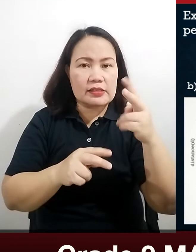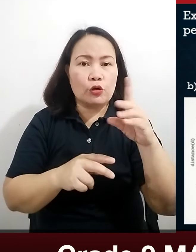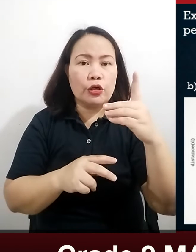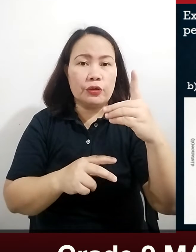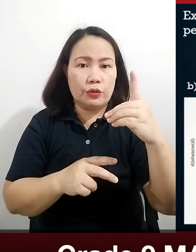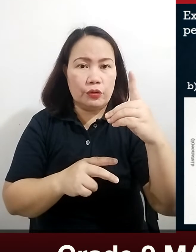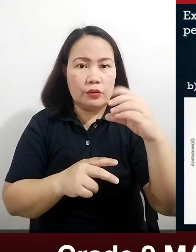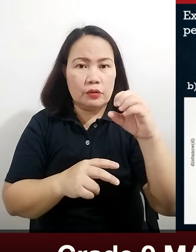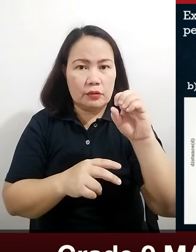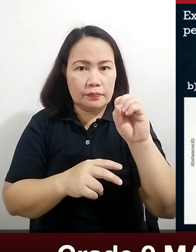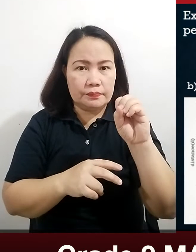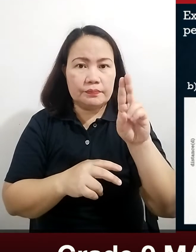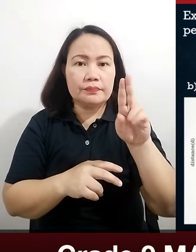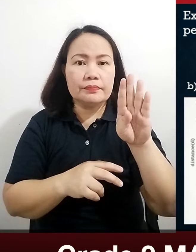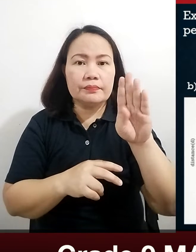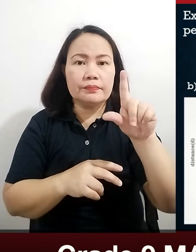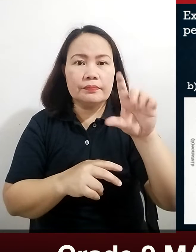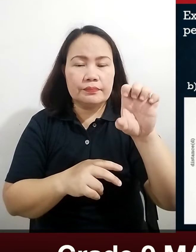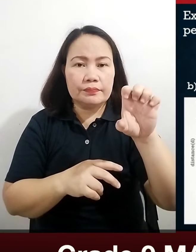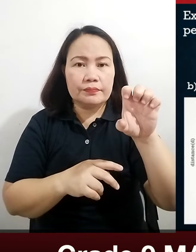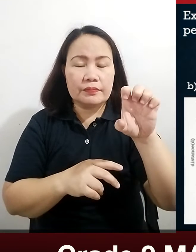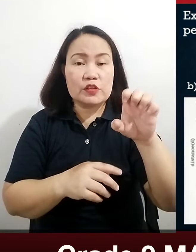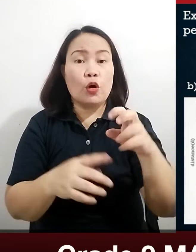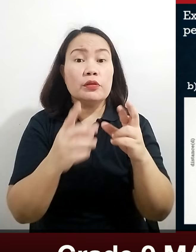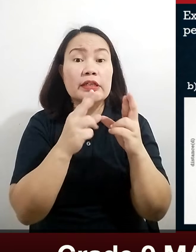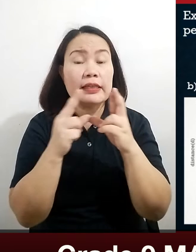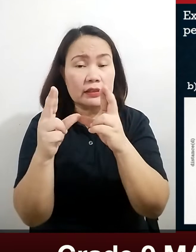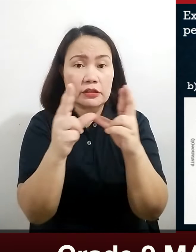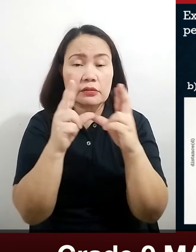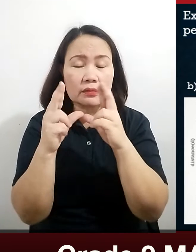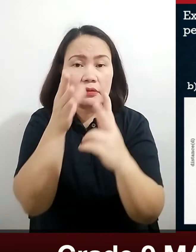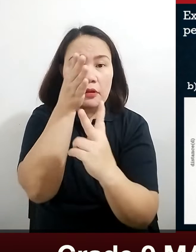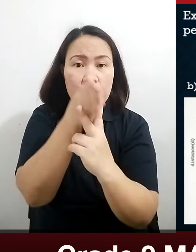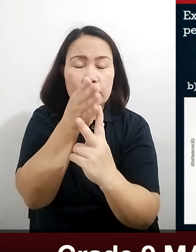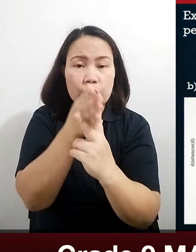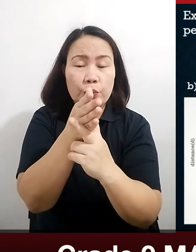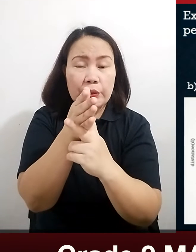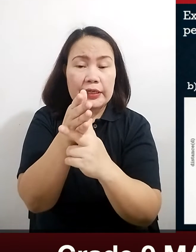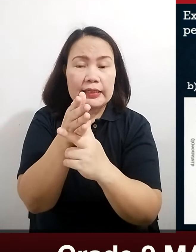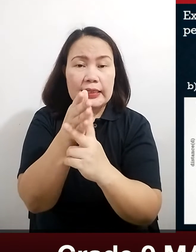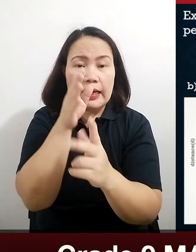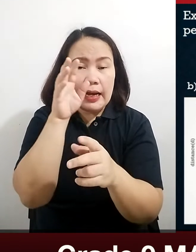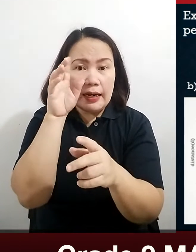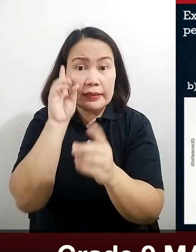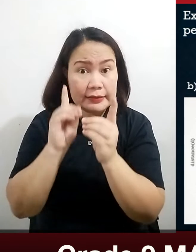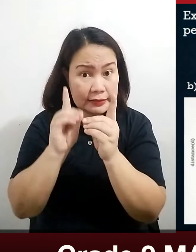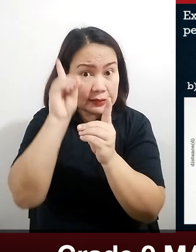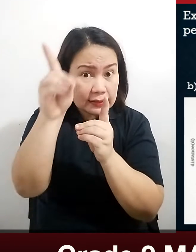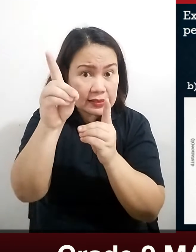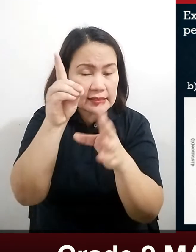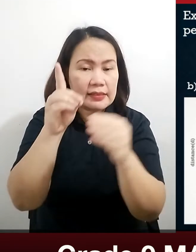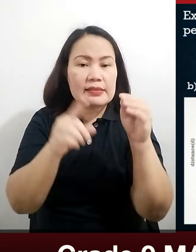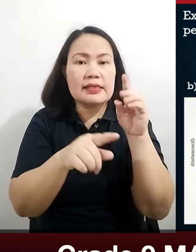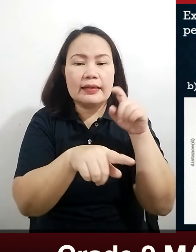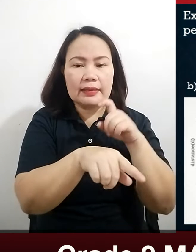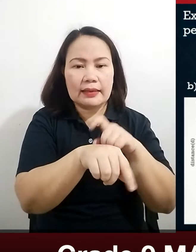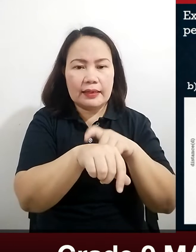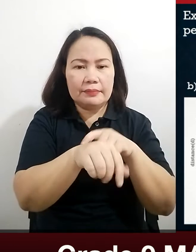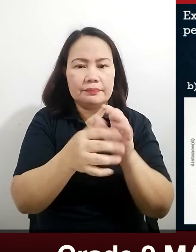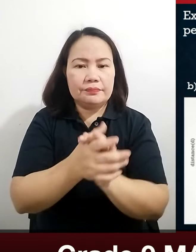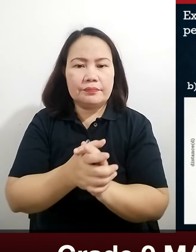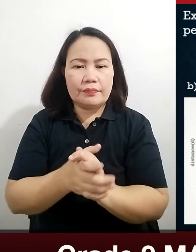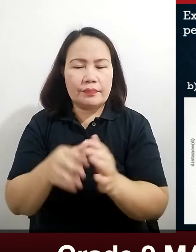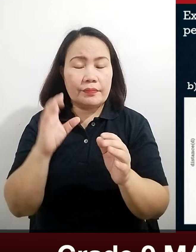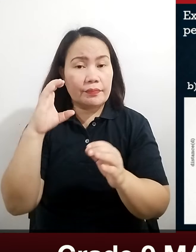the relationship of the direct variation. And write an equation showing the